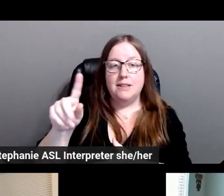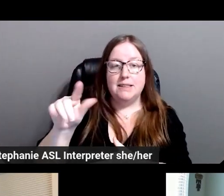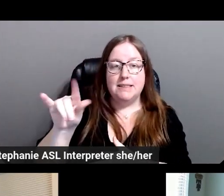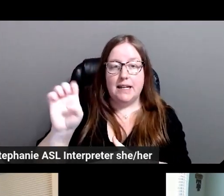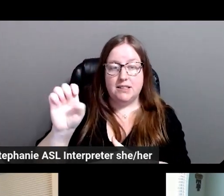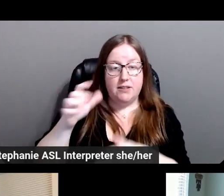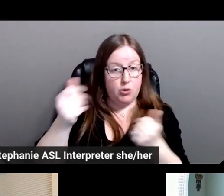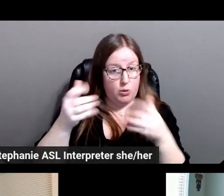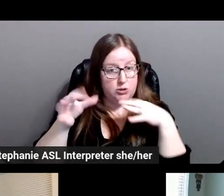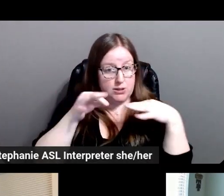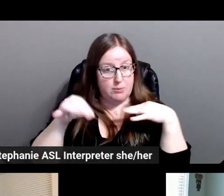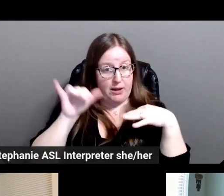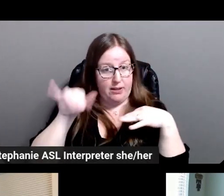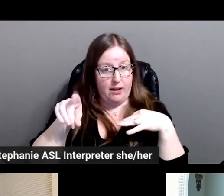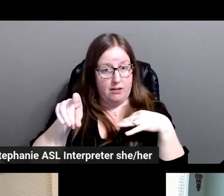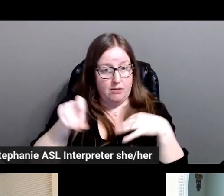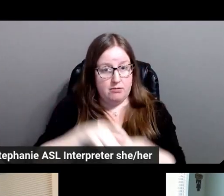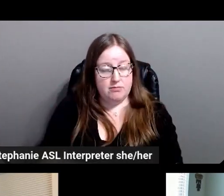got going on there?